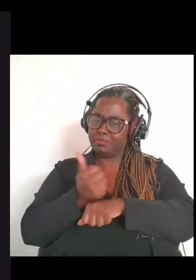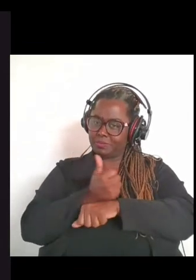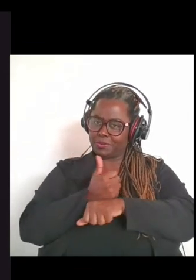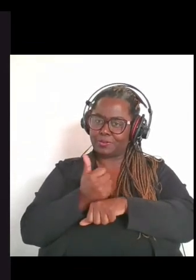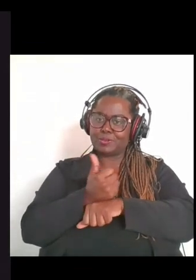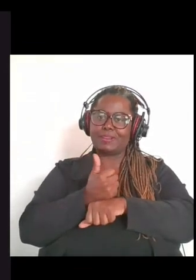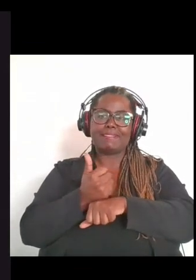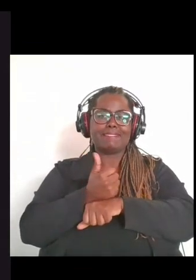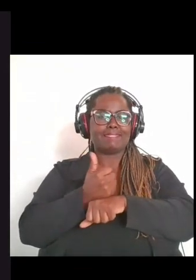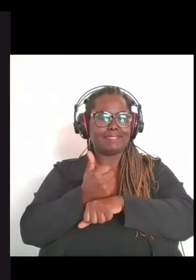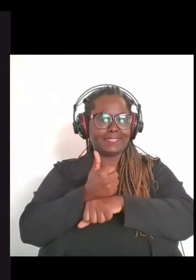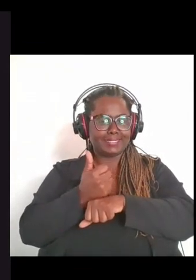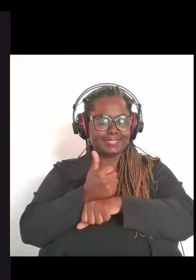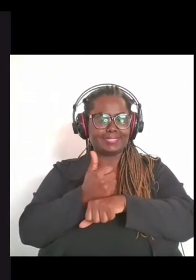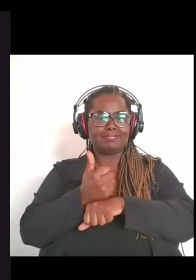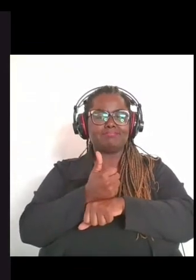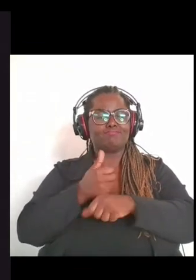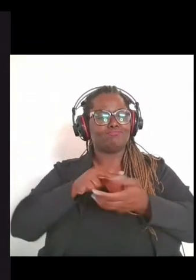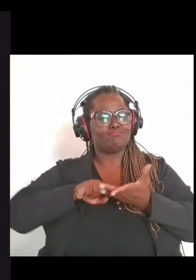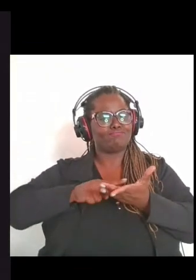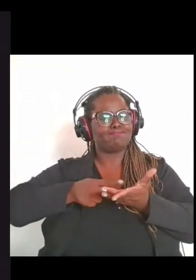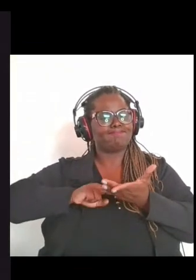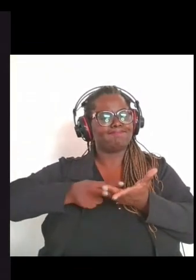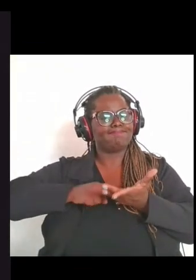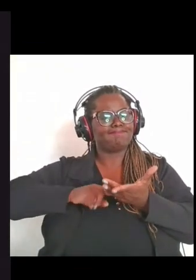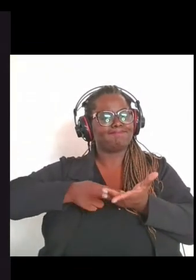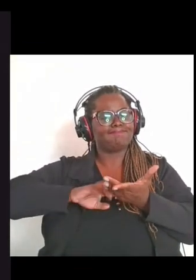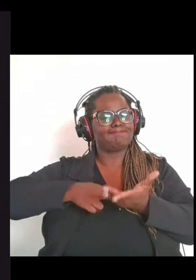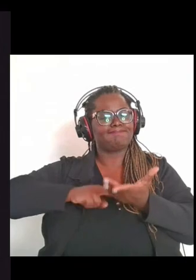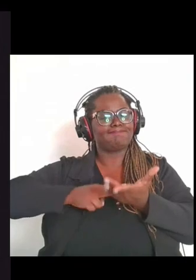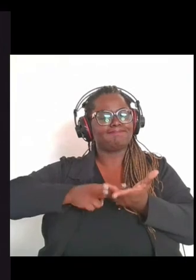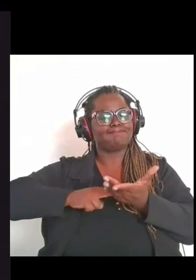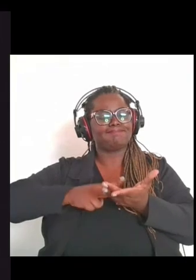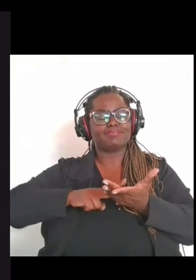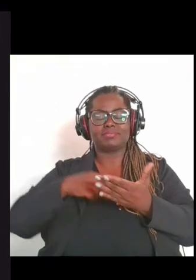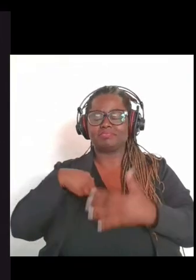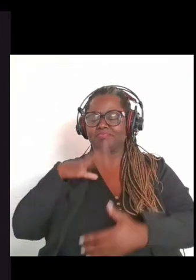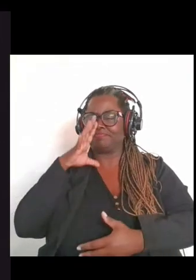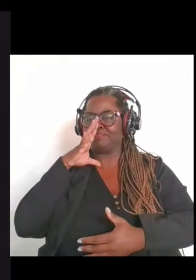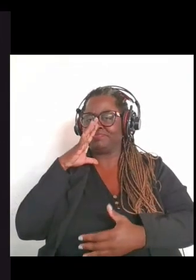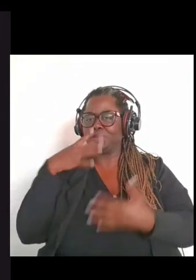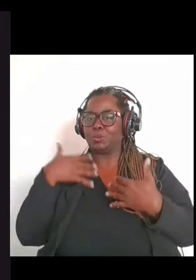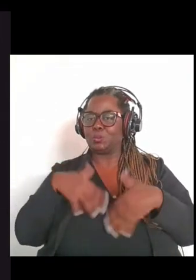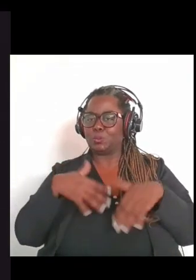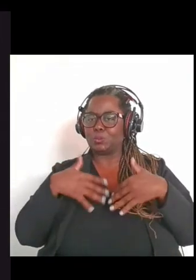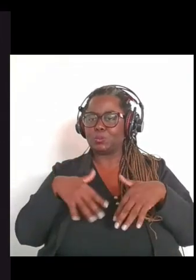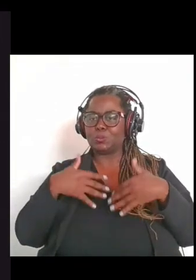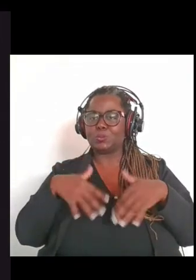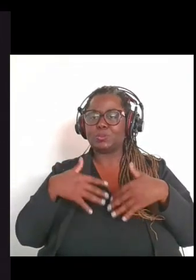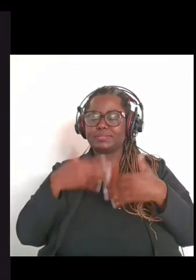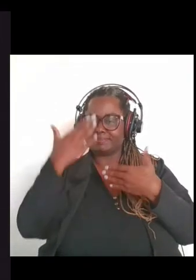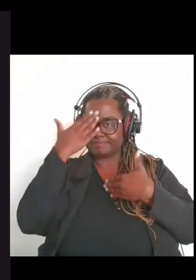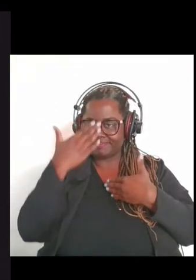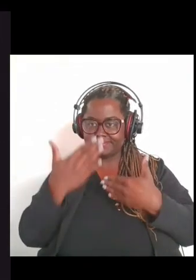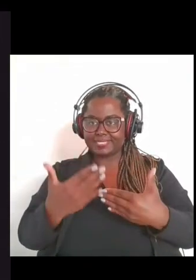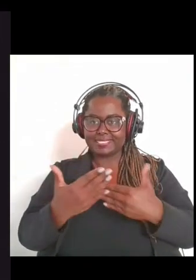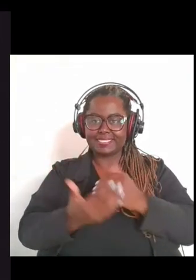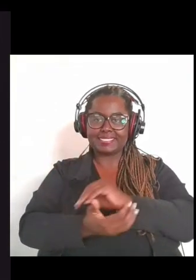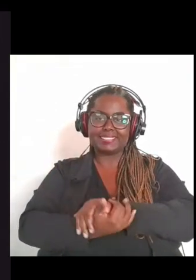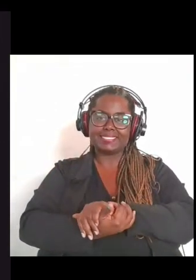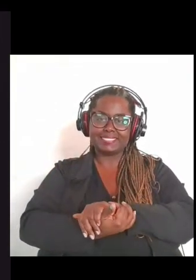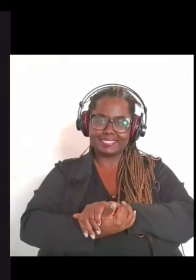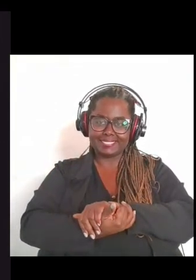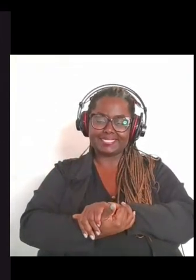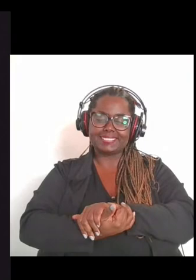it's a very impressive thank you for this yes and we learned